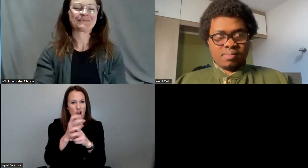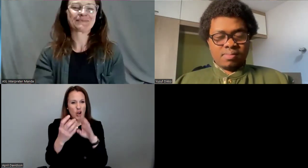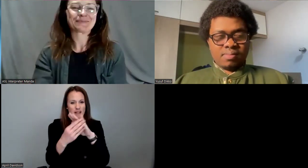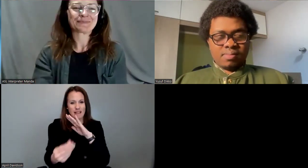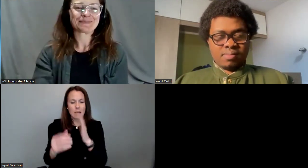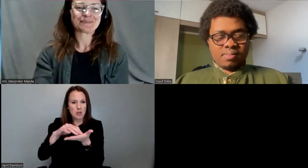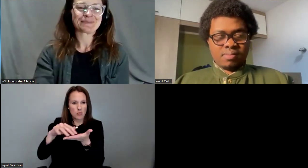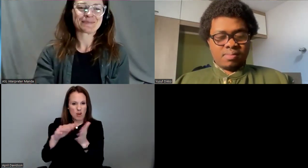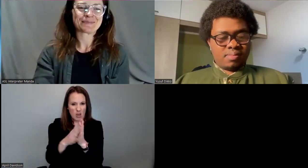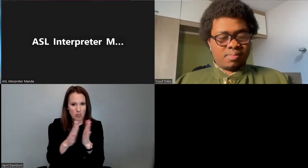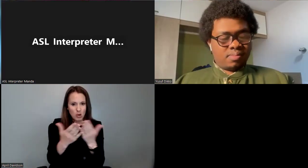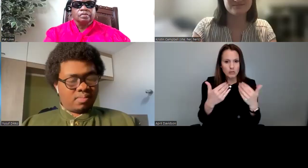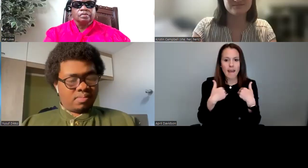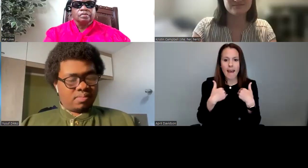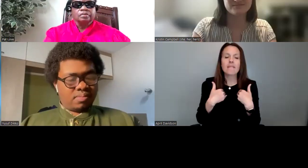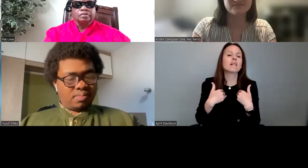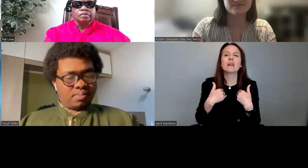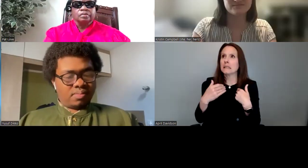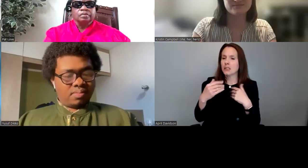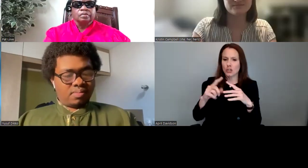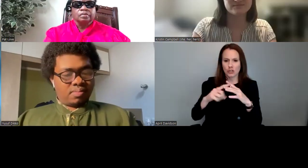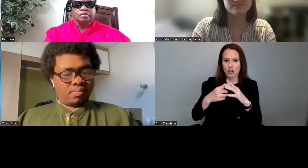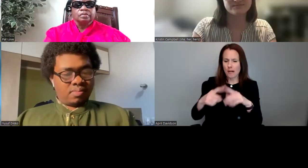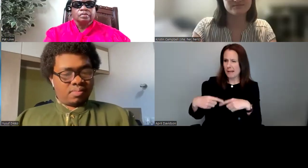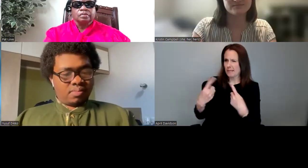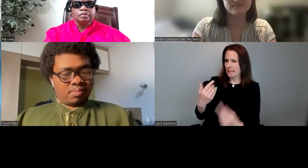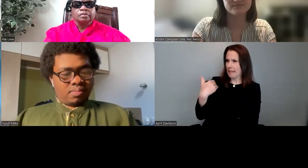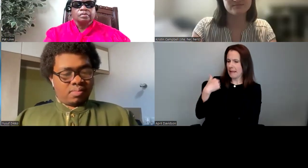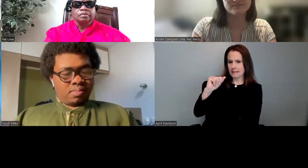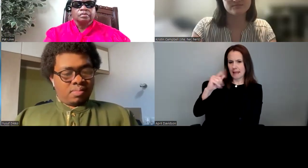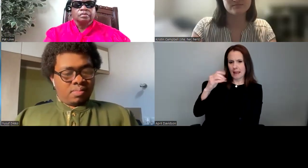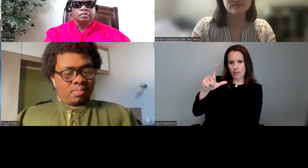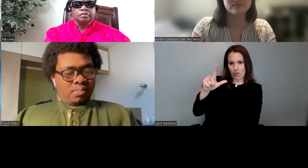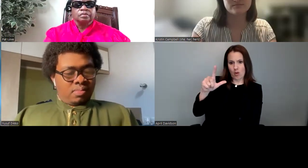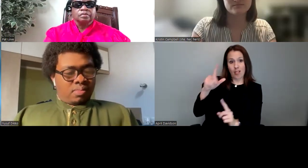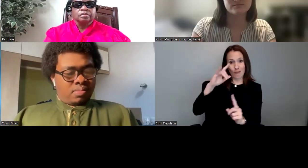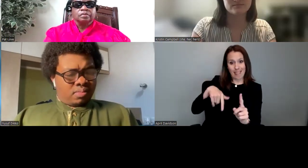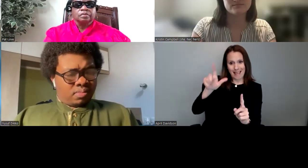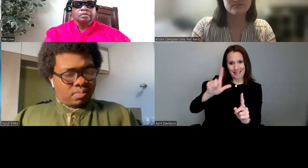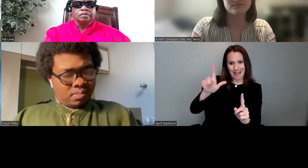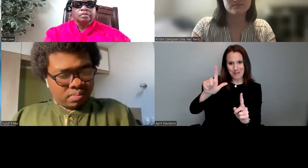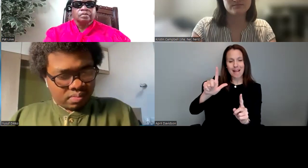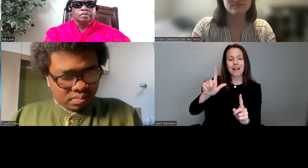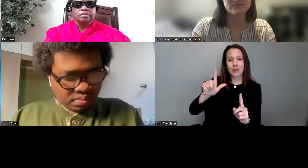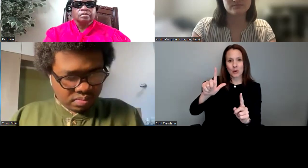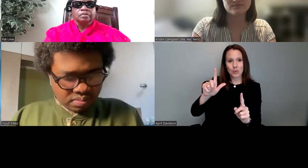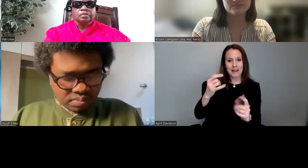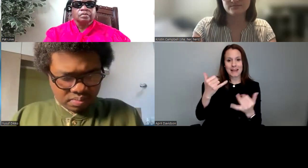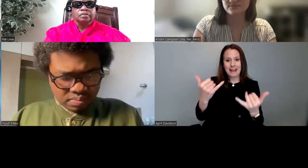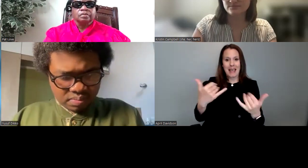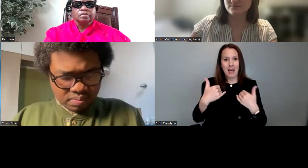And since last April, as far as the Braille and Talking Book Library goes, we have